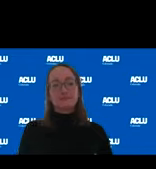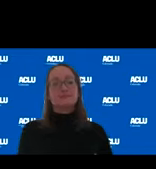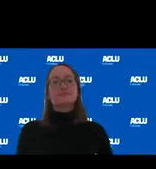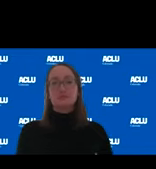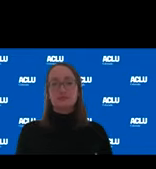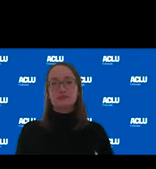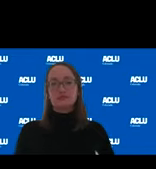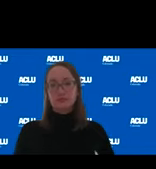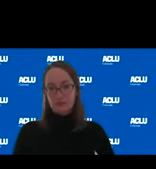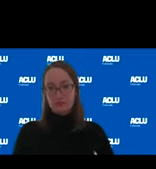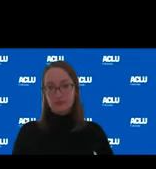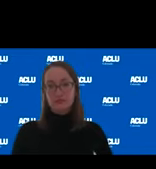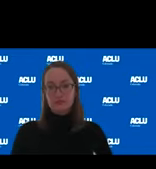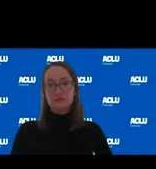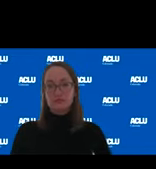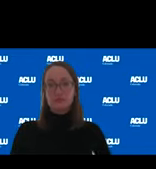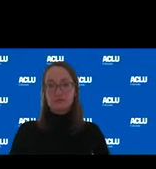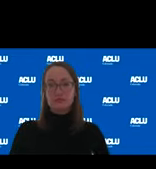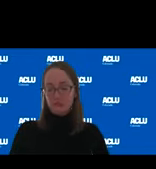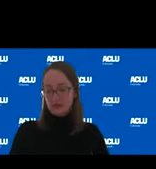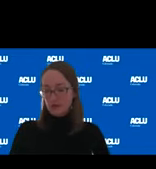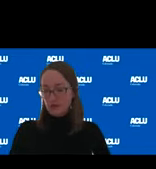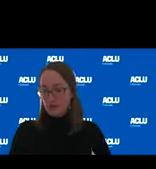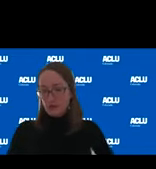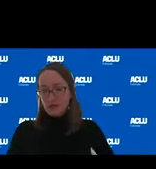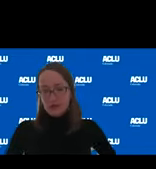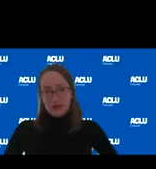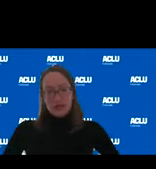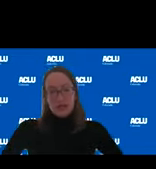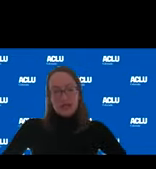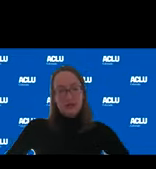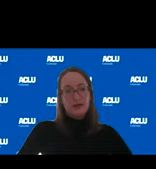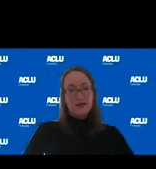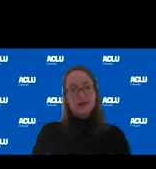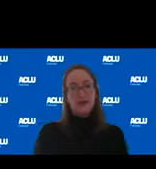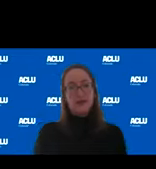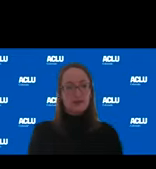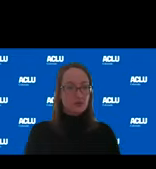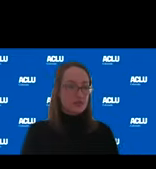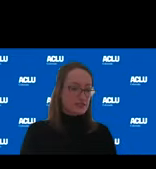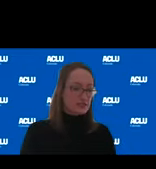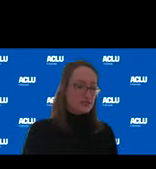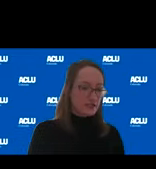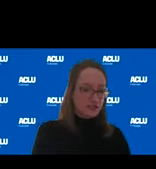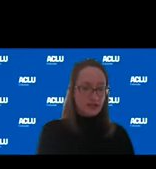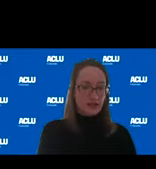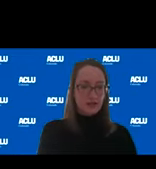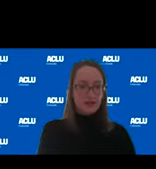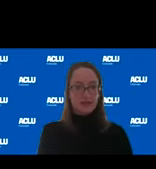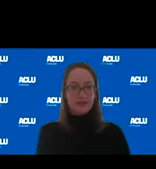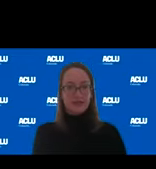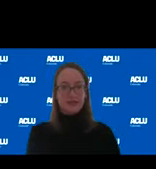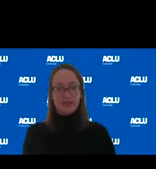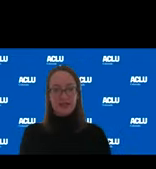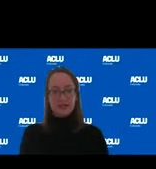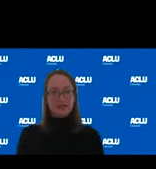her email and she will have that up later. So I'm going to turn it over to you, Jen. Hello, everyone. Thanks, Delana. Hello